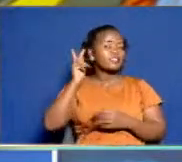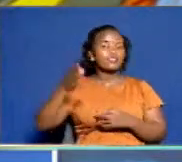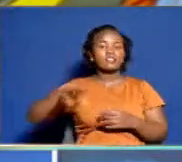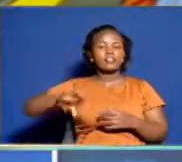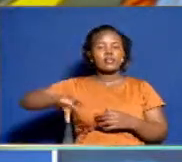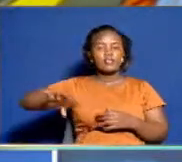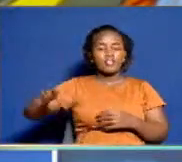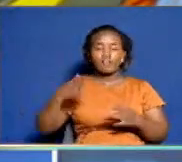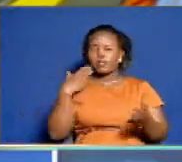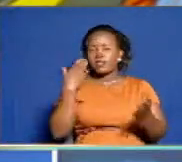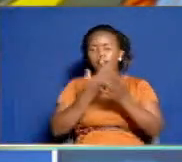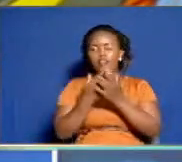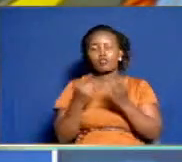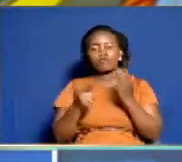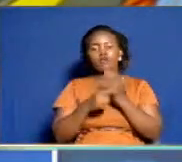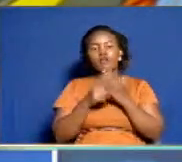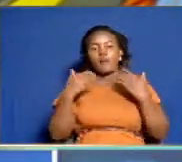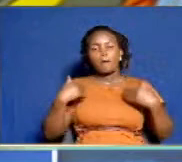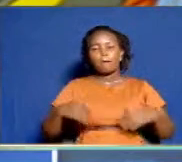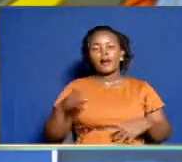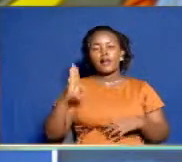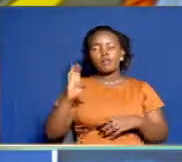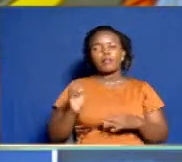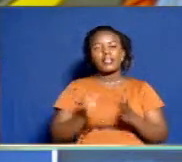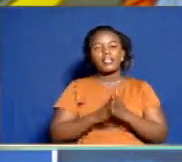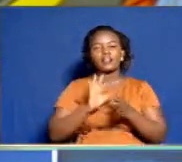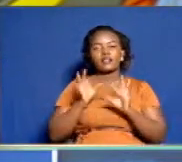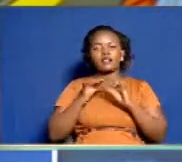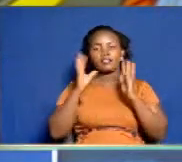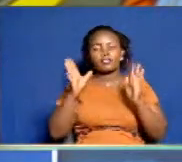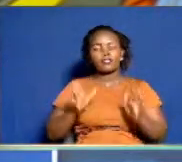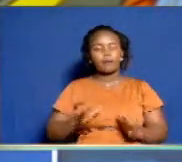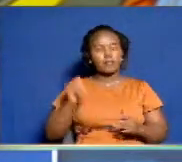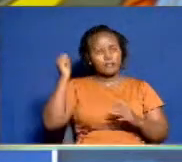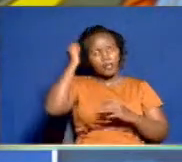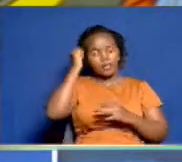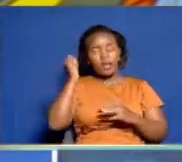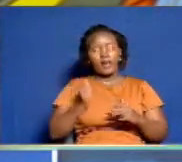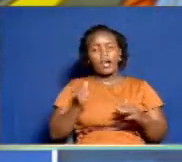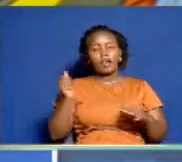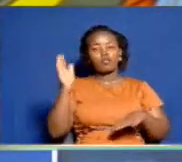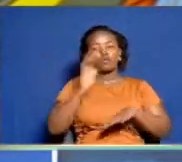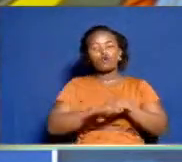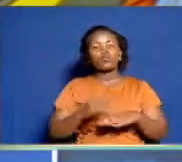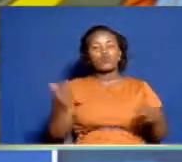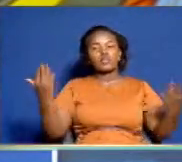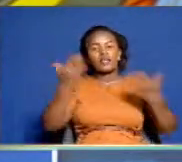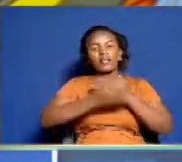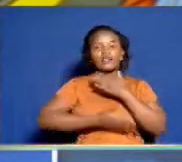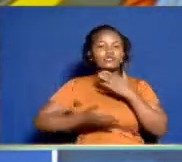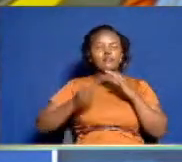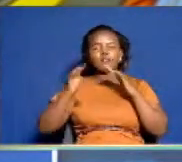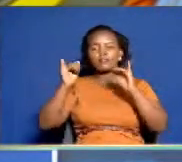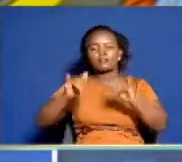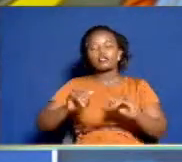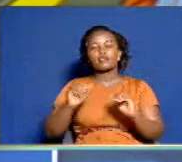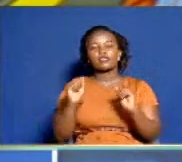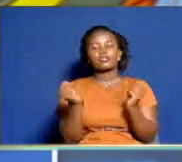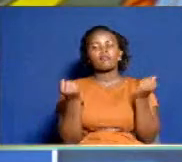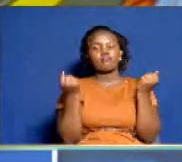so much. My name is Ben Njue, and Wangeshi has been our sign language interpreter for tonight. Good night and stay safe.